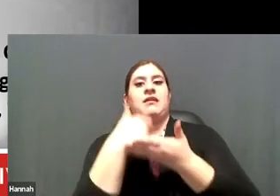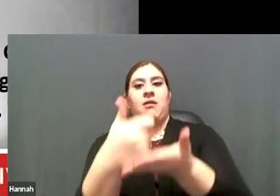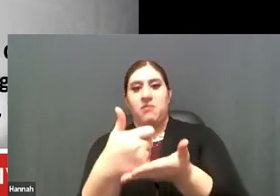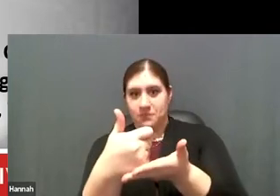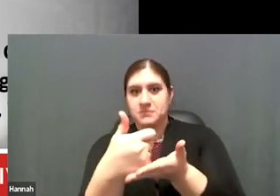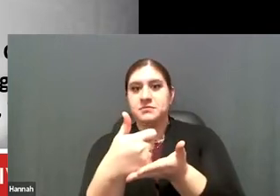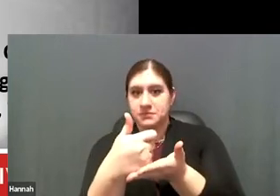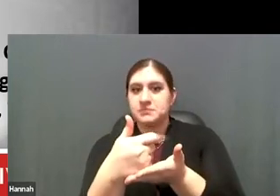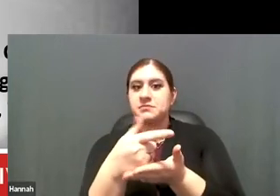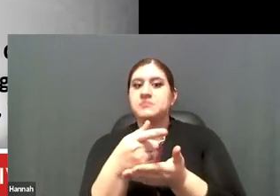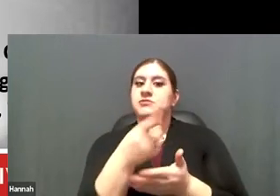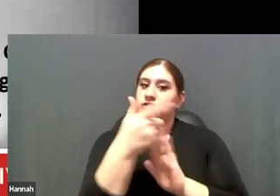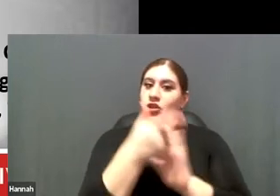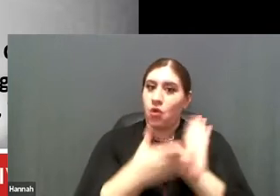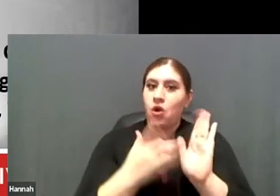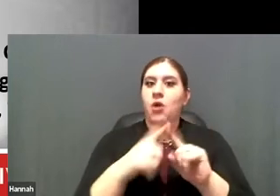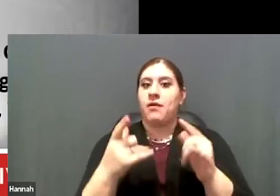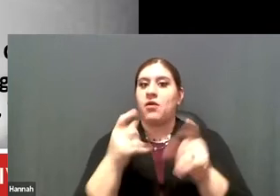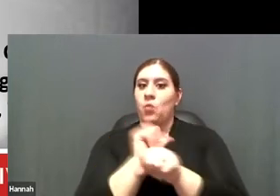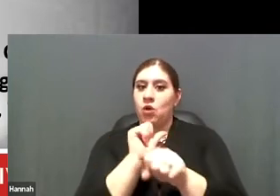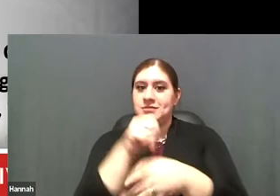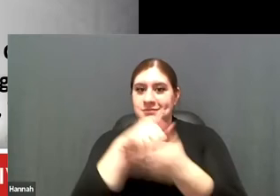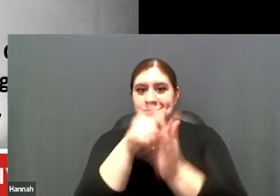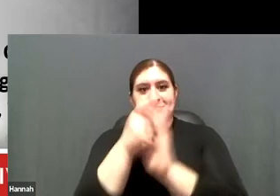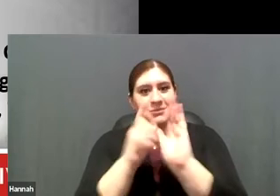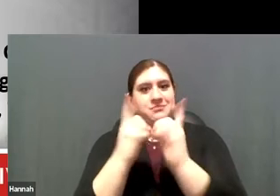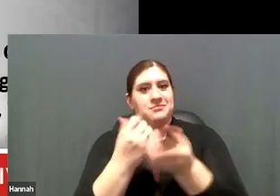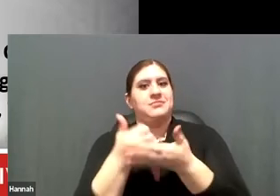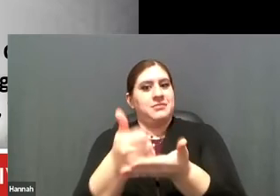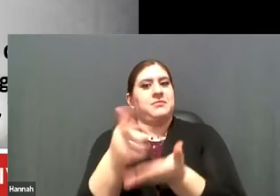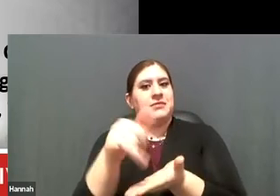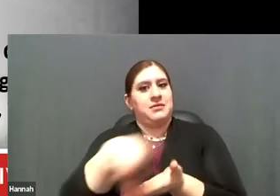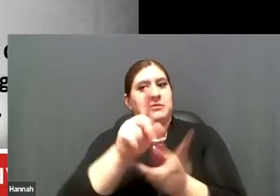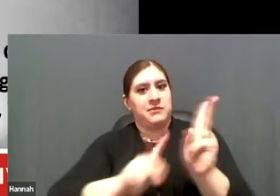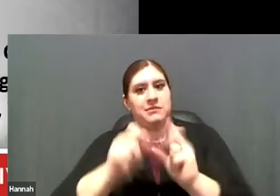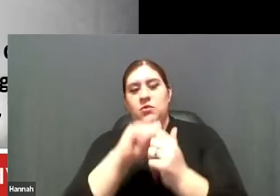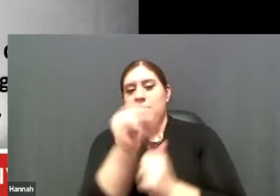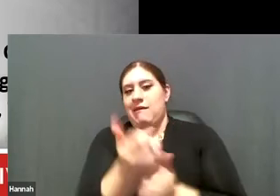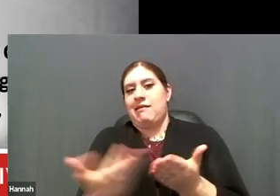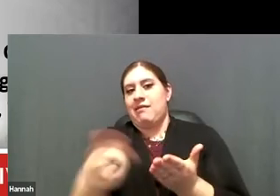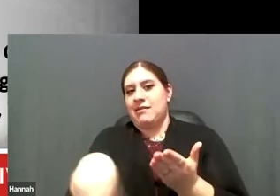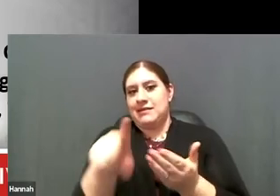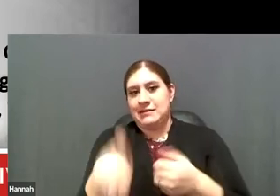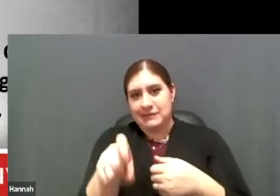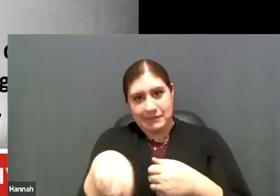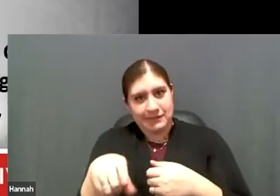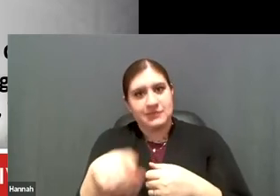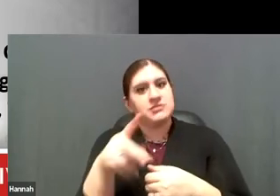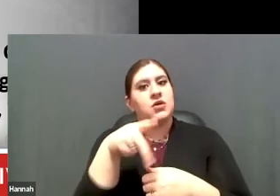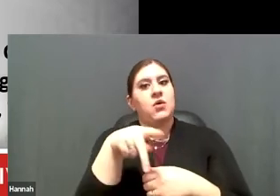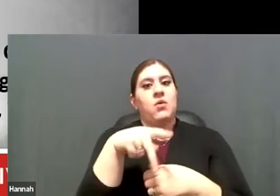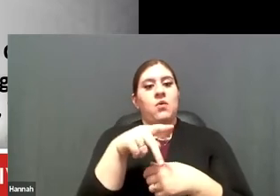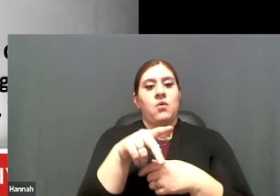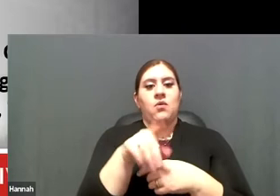not a lawyer. She works in the legal department, helping the legal department with anything they need, you know, so that MPA comes in